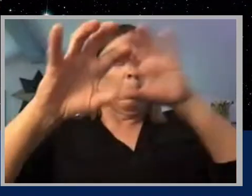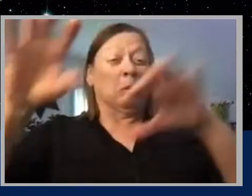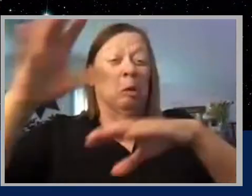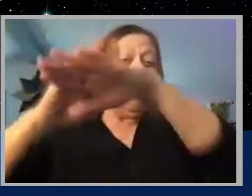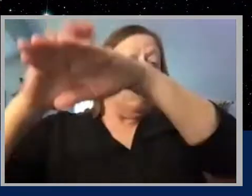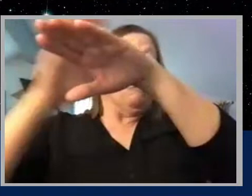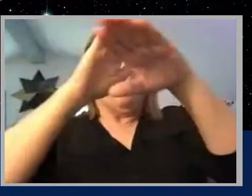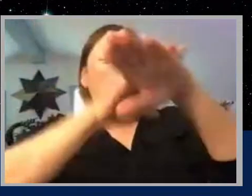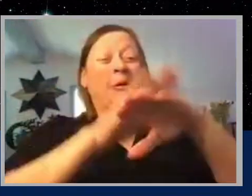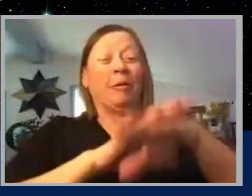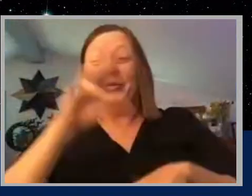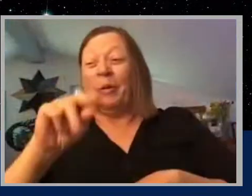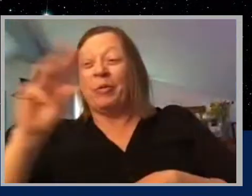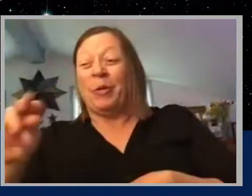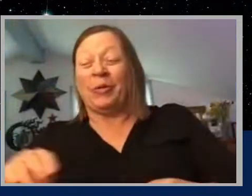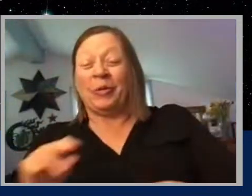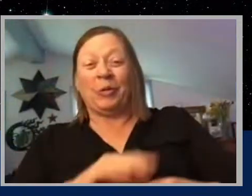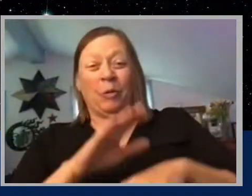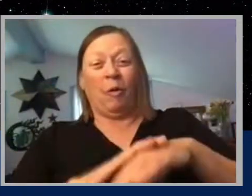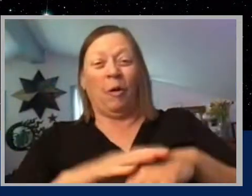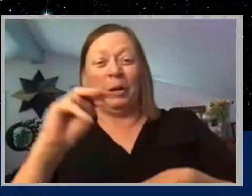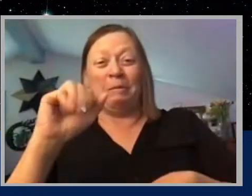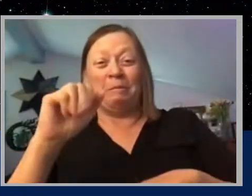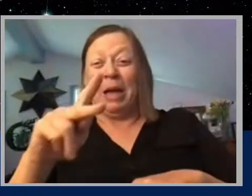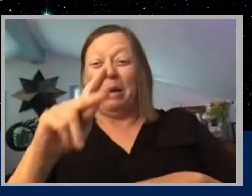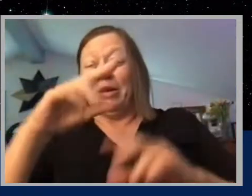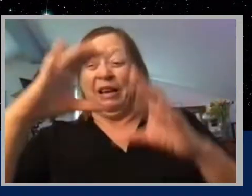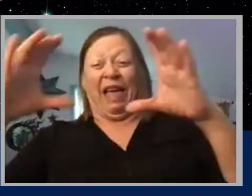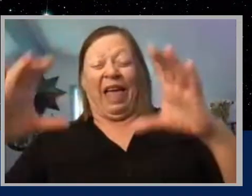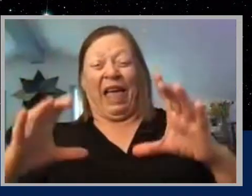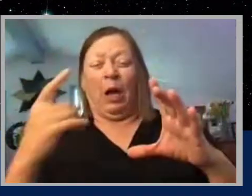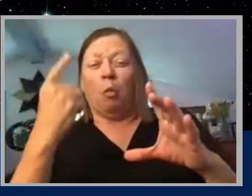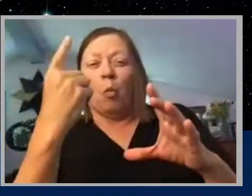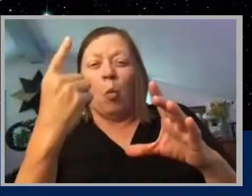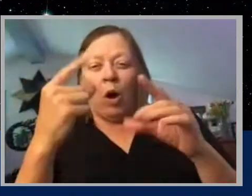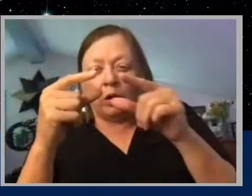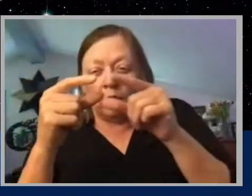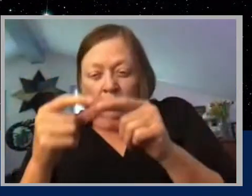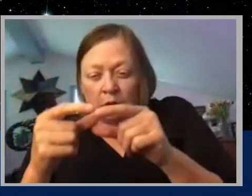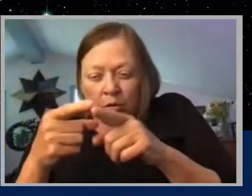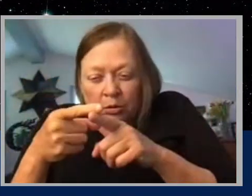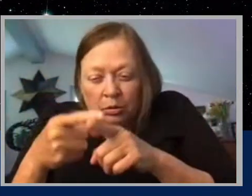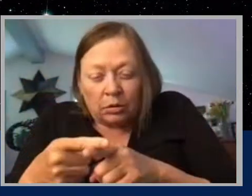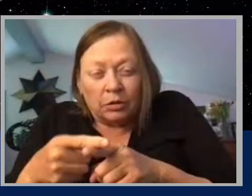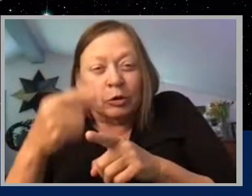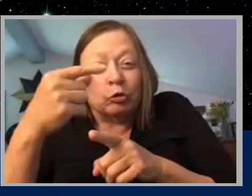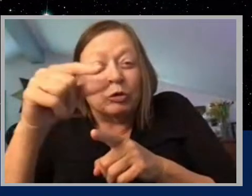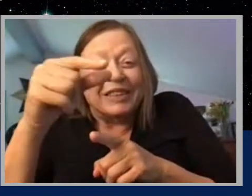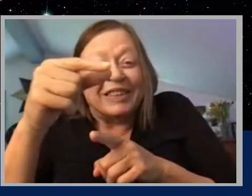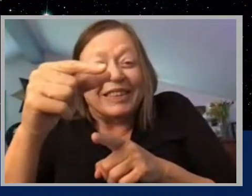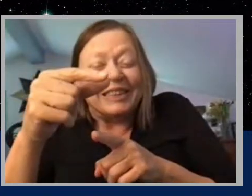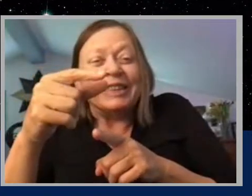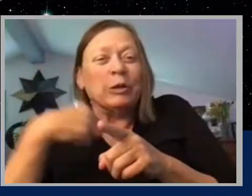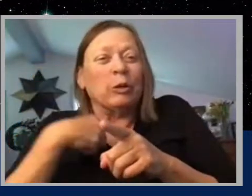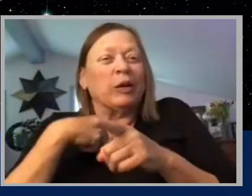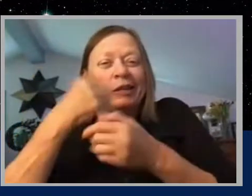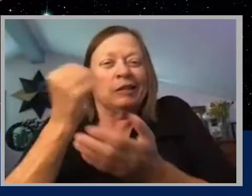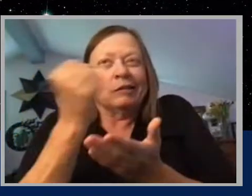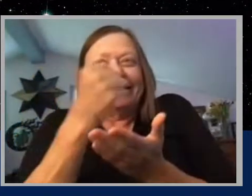green. God. That was it. It was like, that's where we're going. It was 300 nautical miles away. So it took us an extra day to get